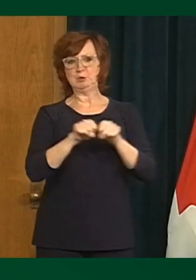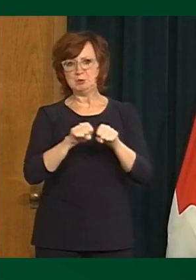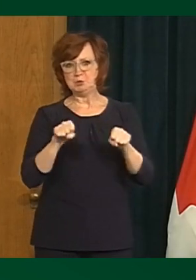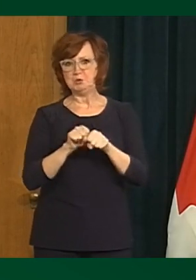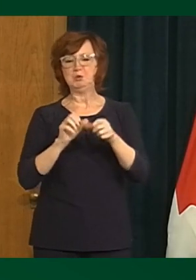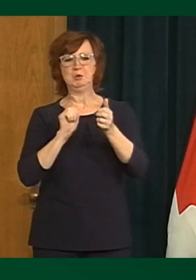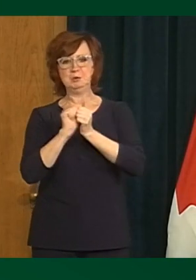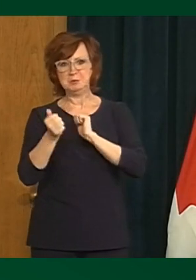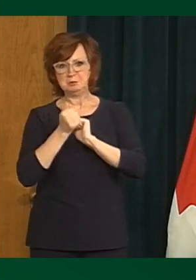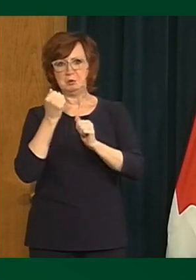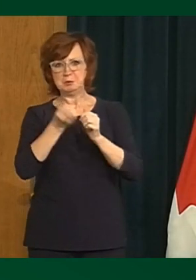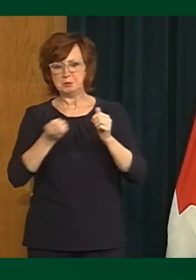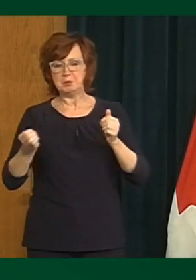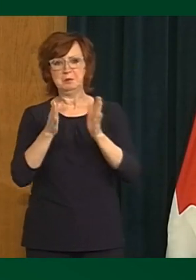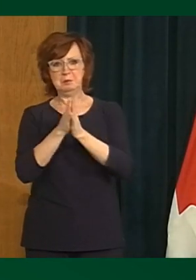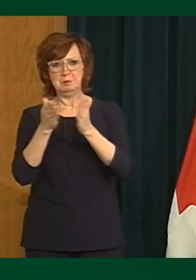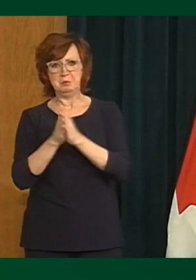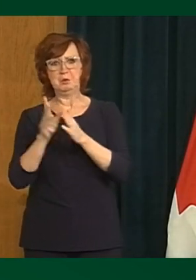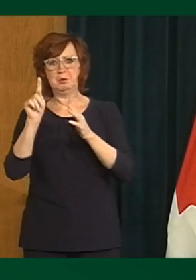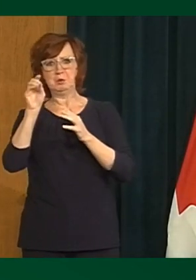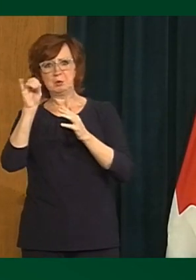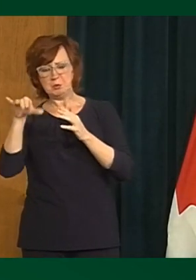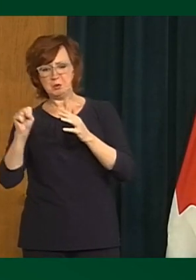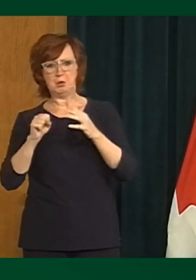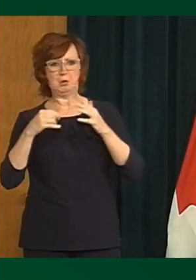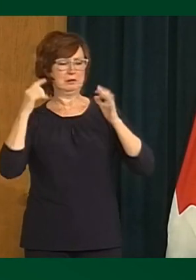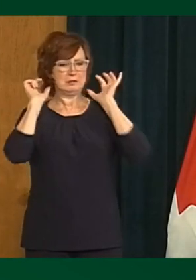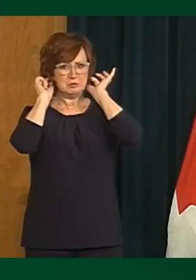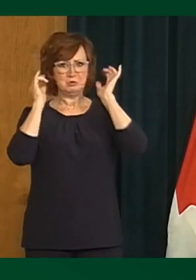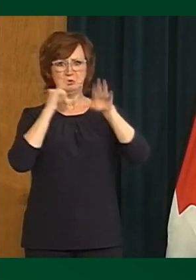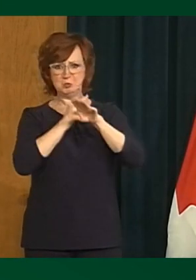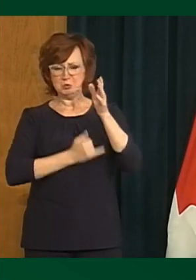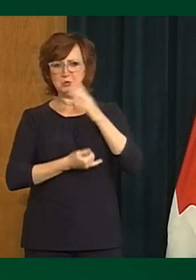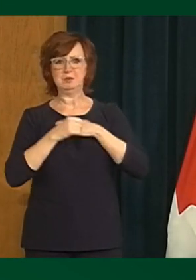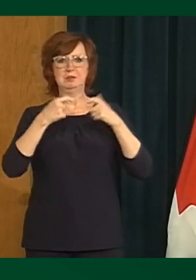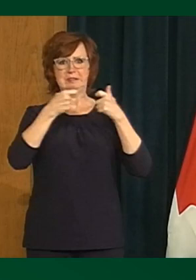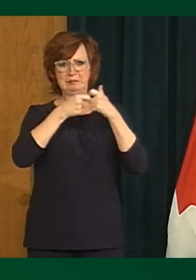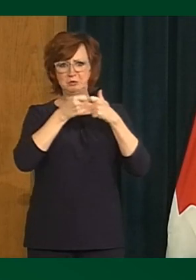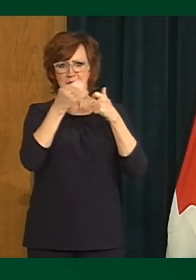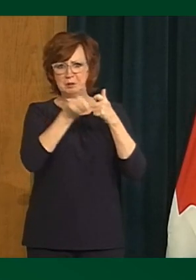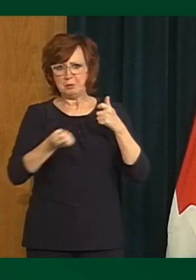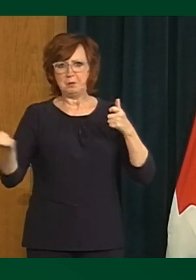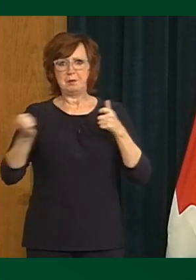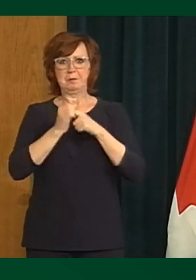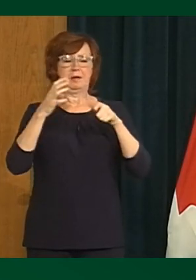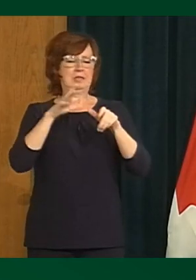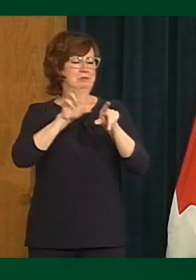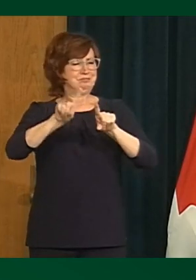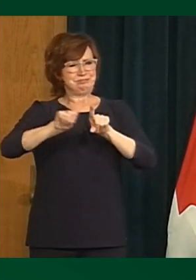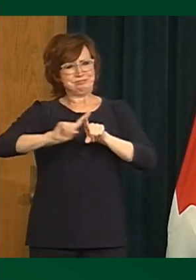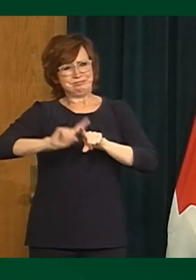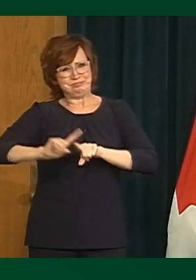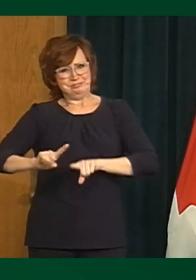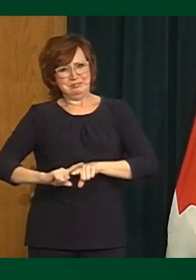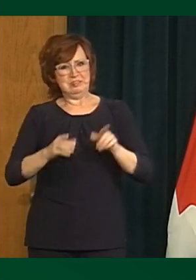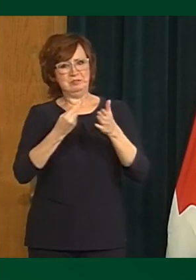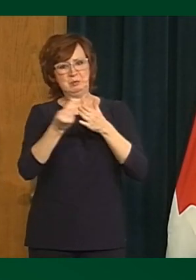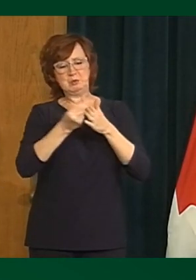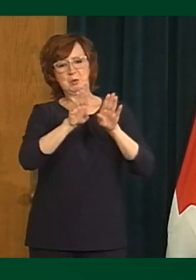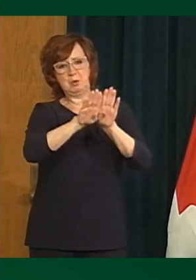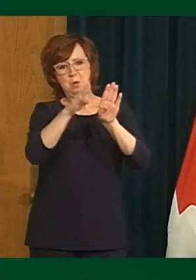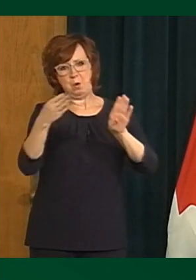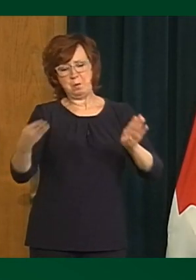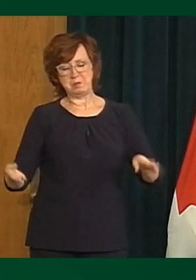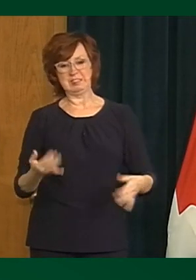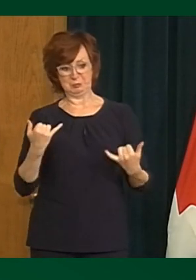shops, bookstores, toy stores, jewelry stores, electronic stores, pawn shops, and many other opportunities for businesses